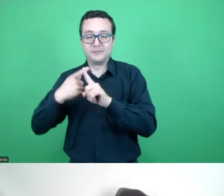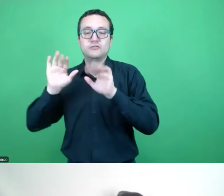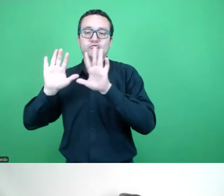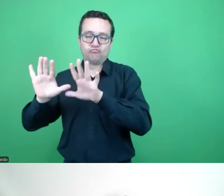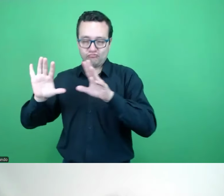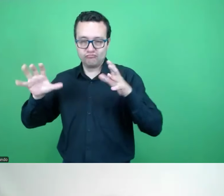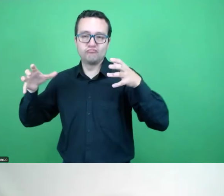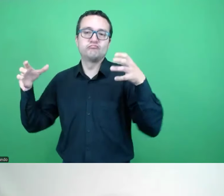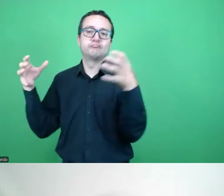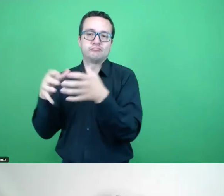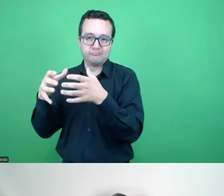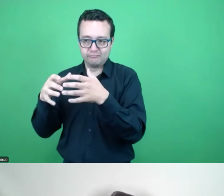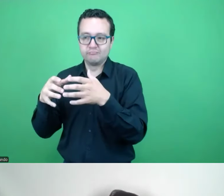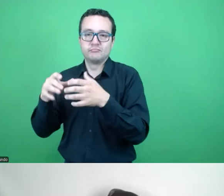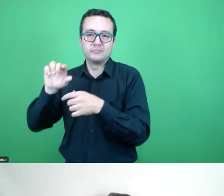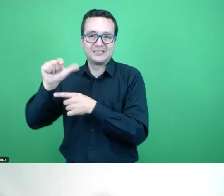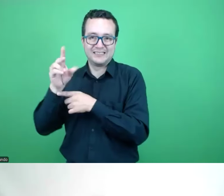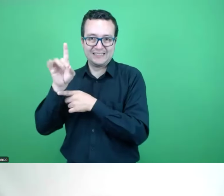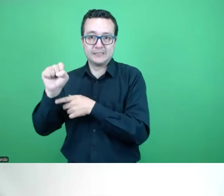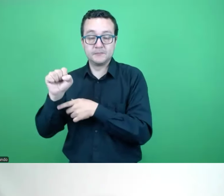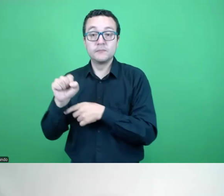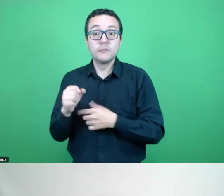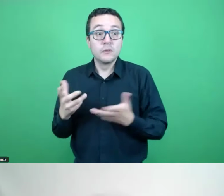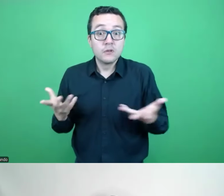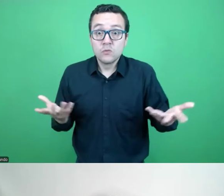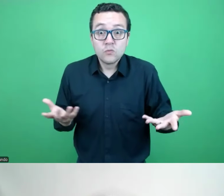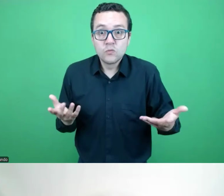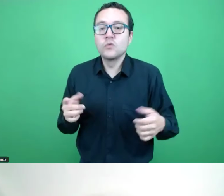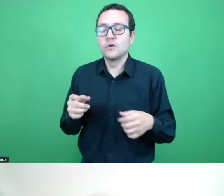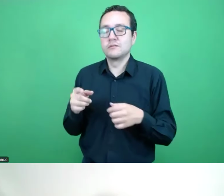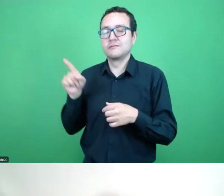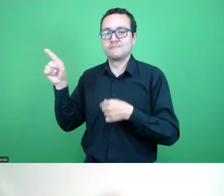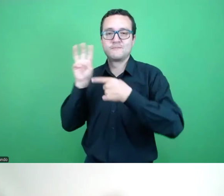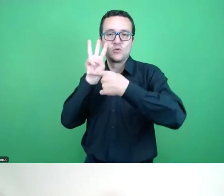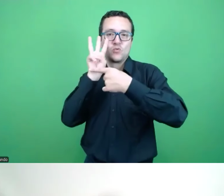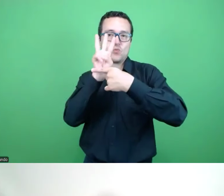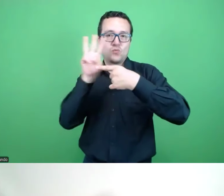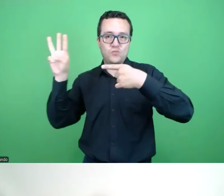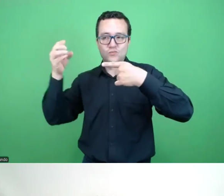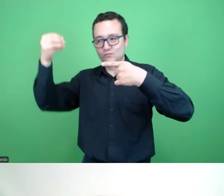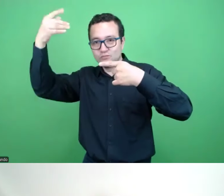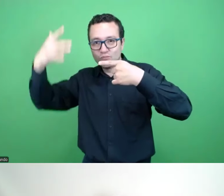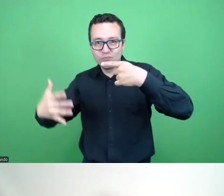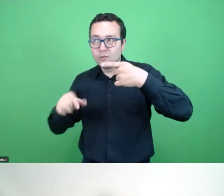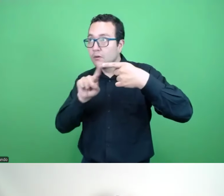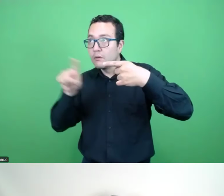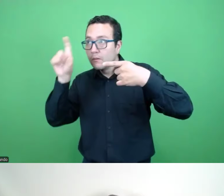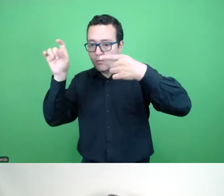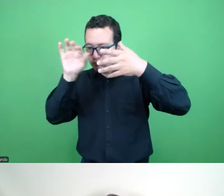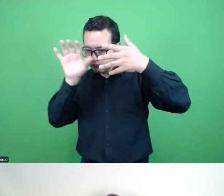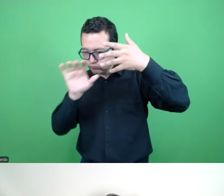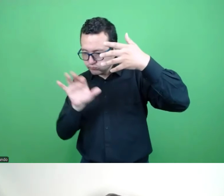finished with my remarks. And we will be having a lot of different